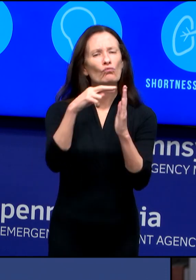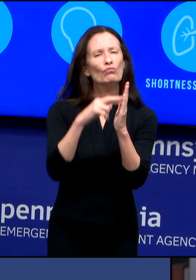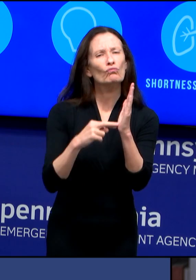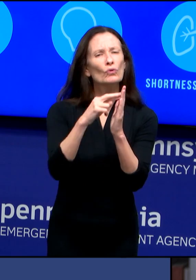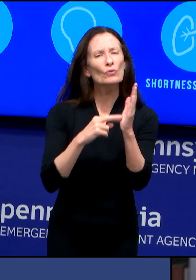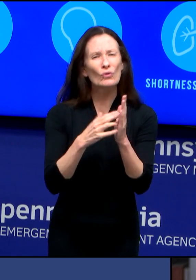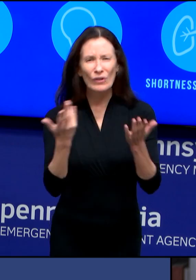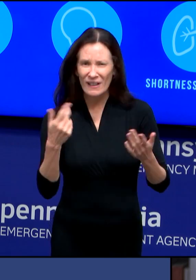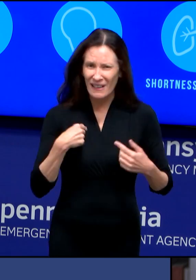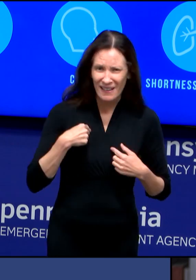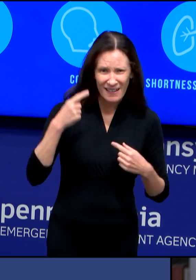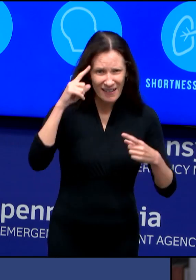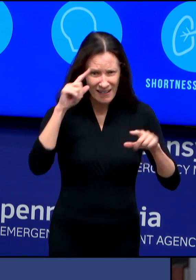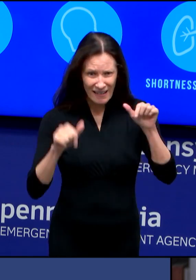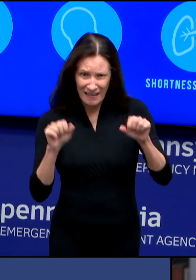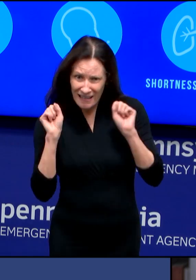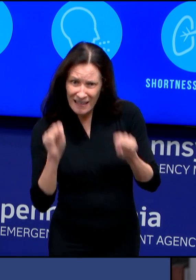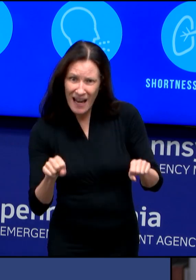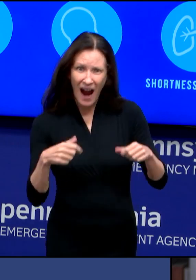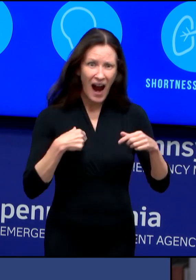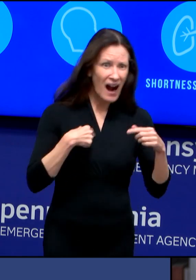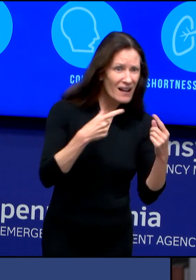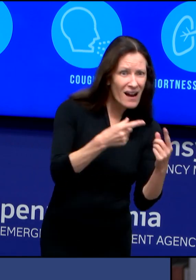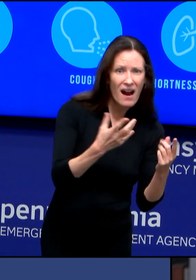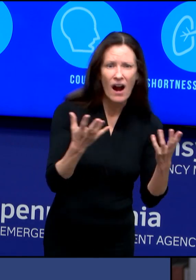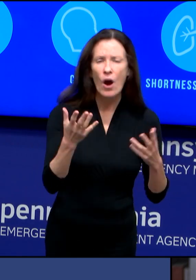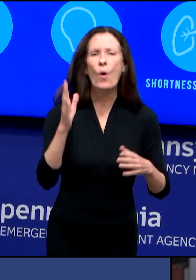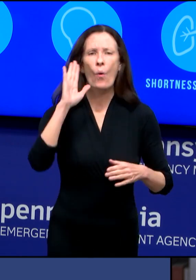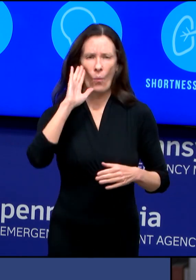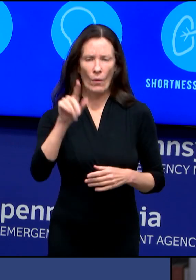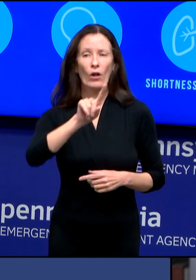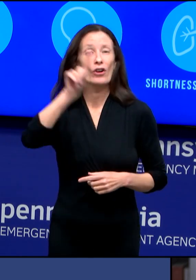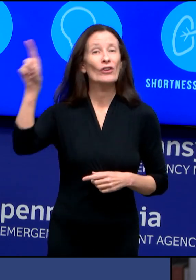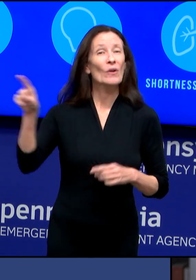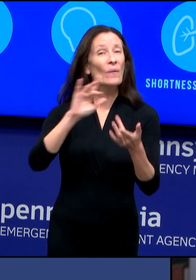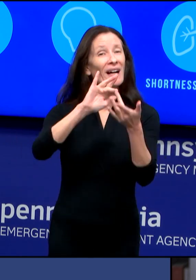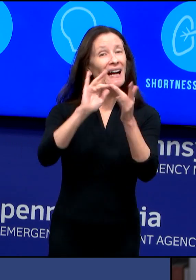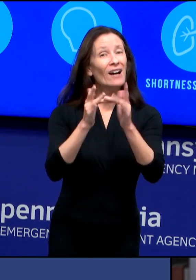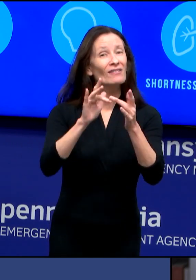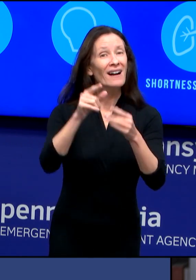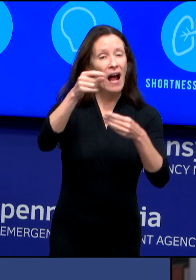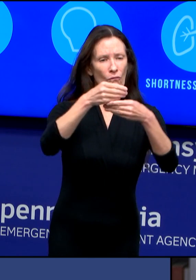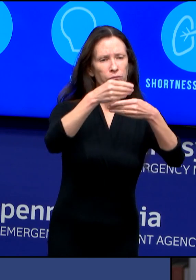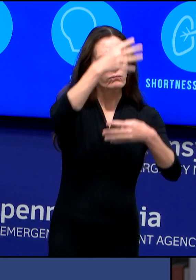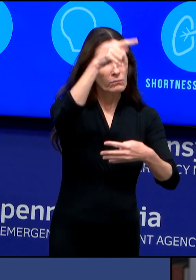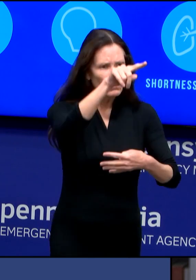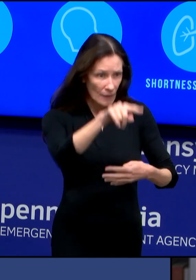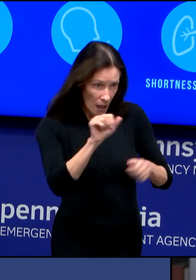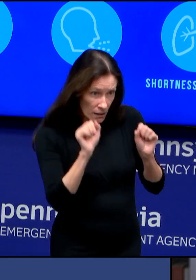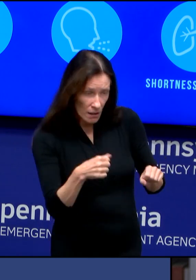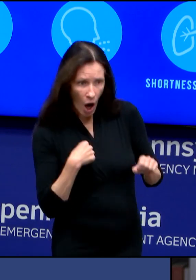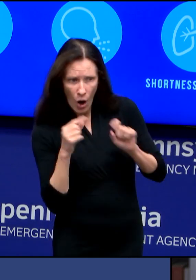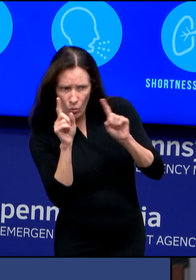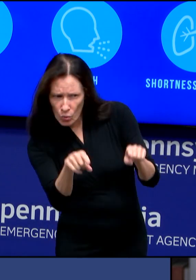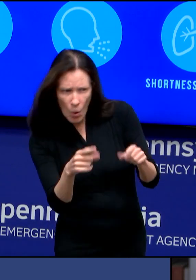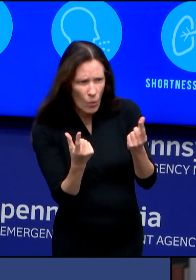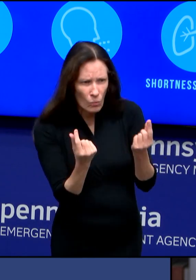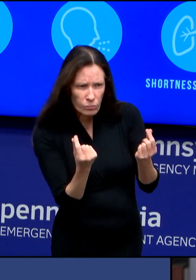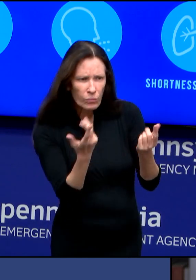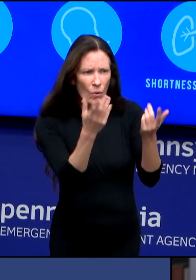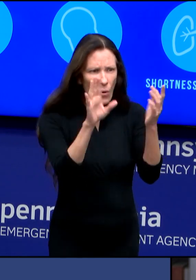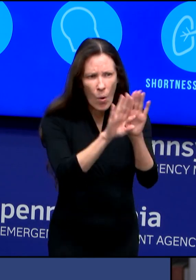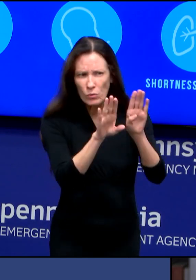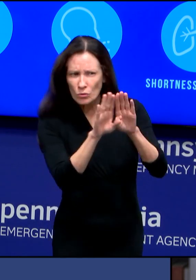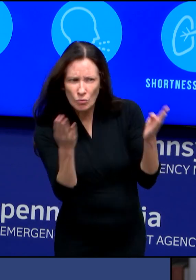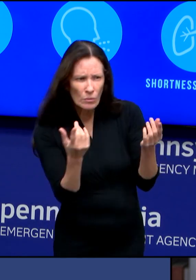purchase anything we want, whenever we want, to taking our children to an endless series of activities with their friends, to visiting our